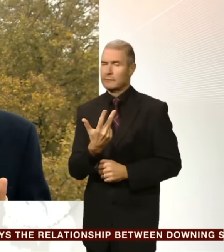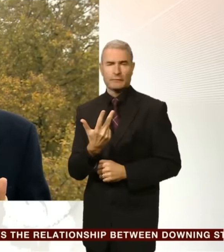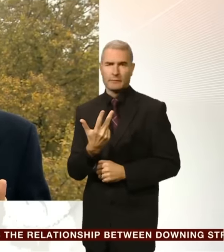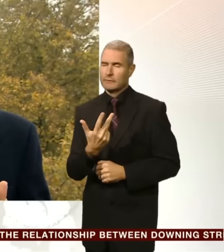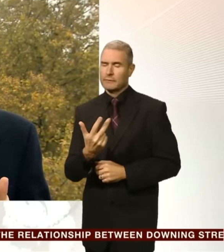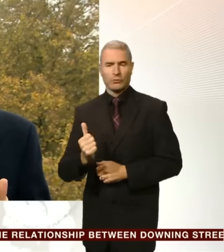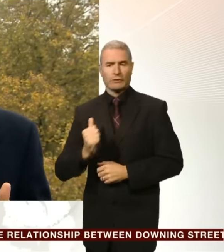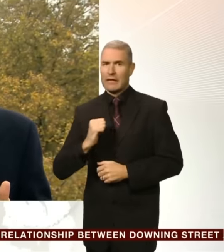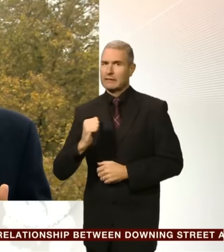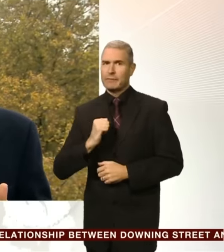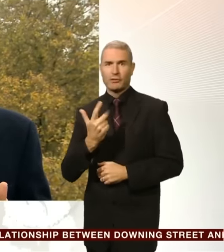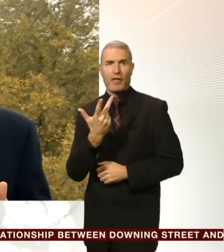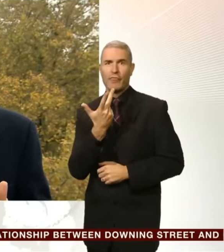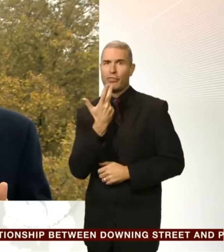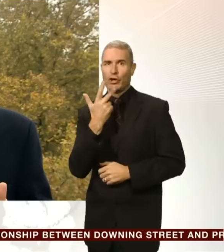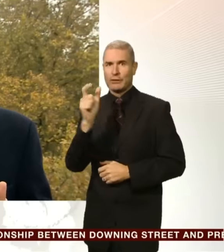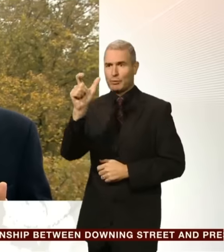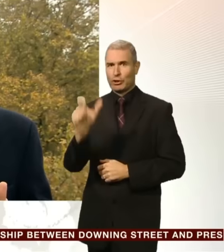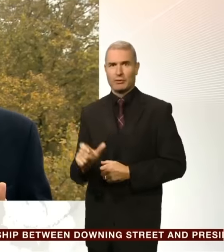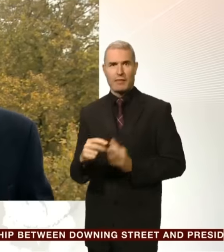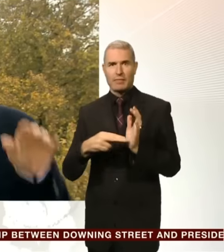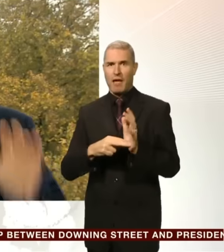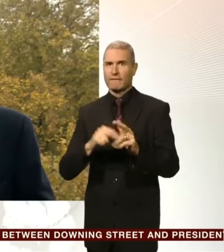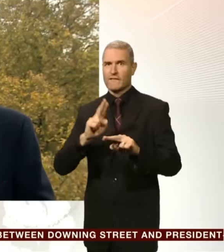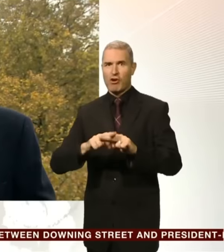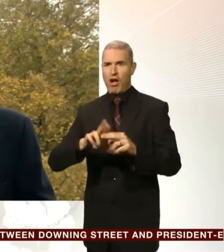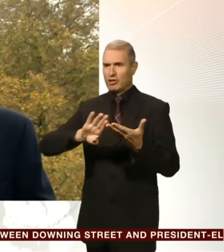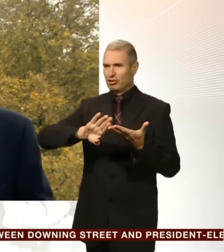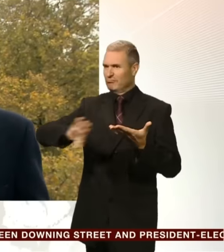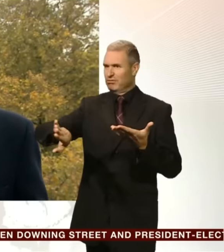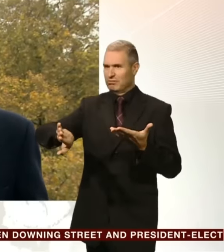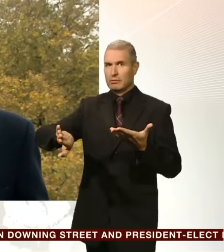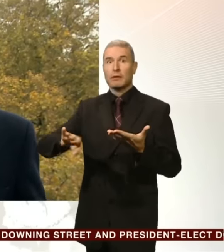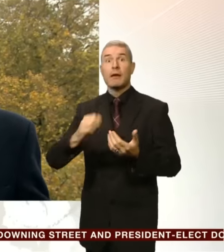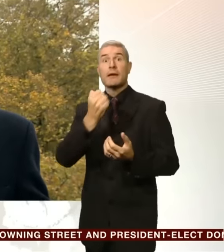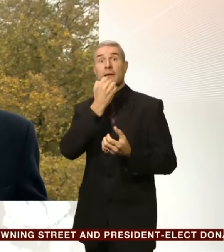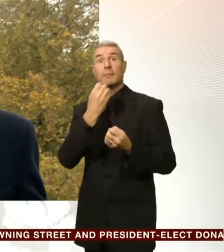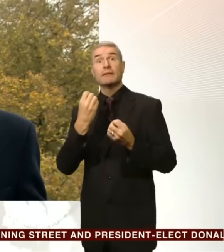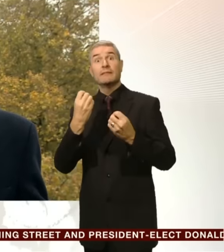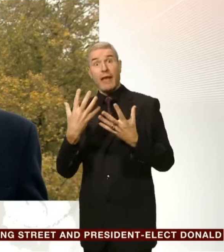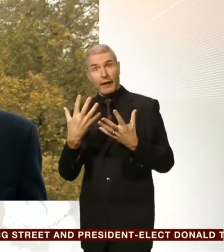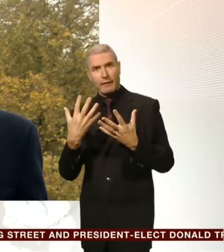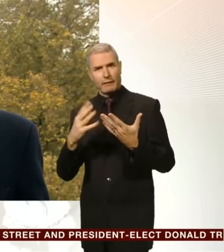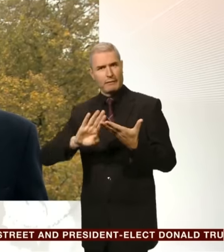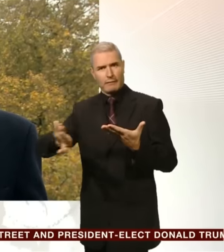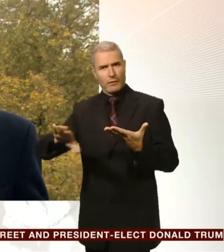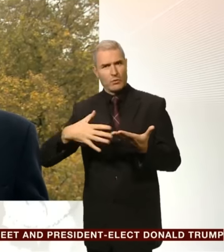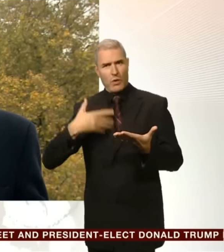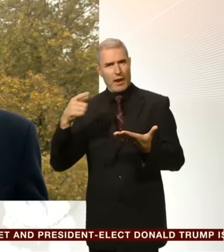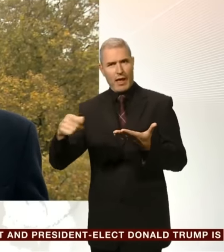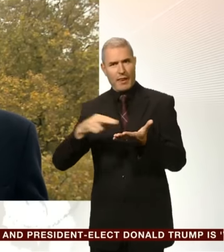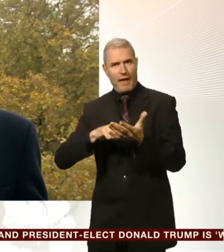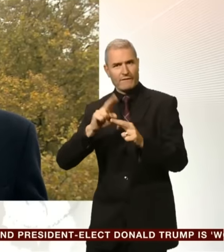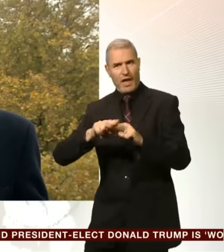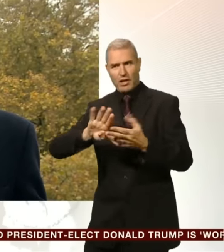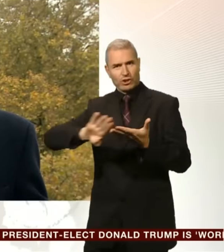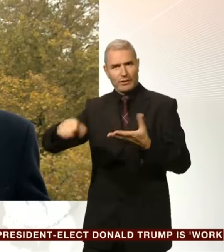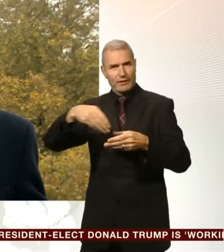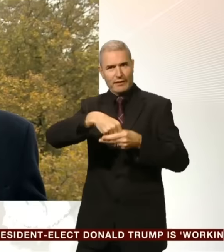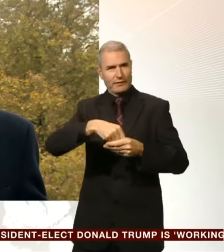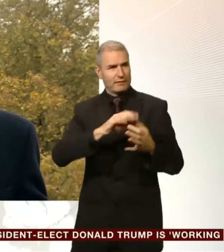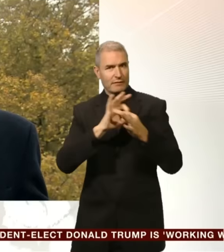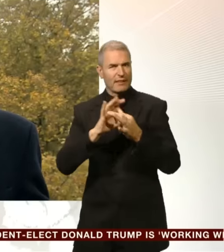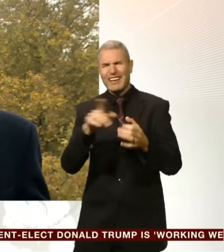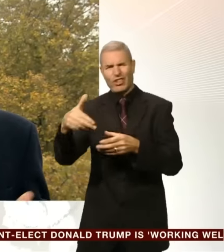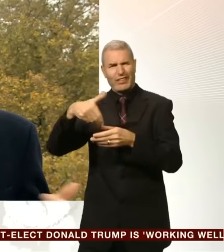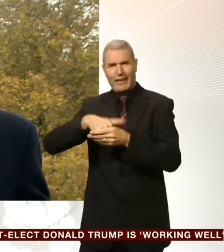don't recall a third person in this relationship. And the reason number 10 have knocked that idea down is, well, one, very obviously, he's not a member